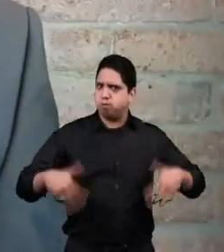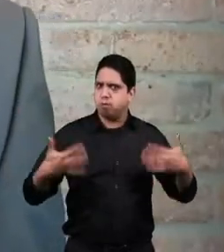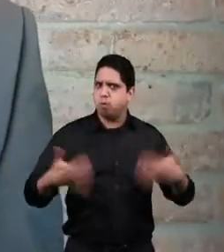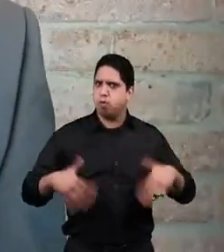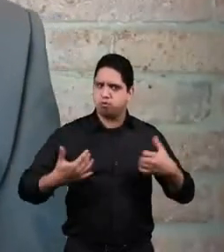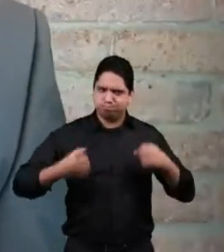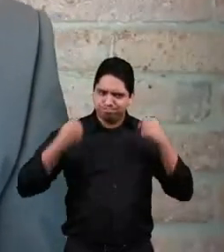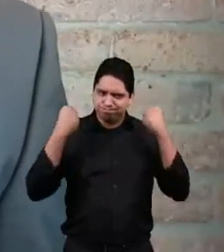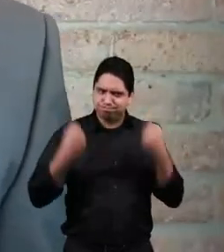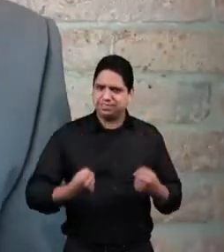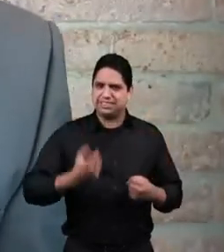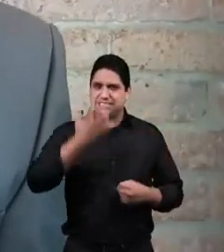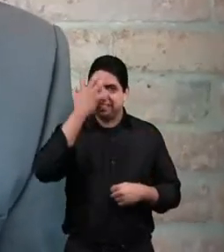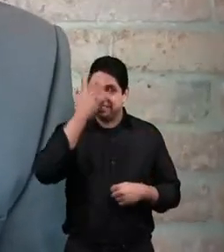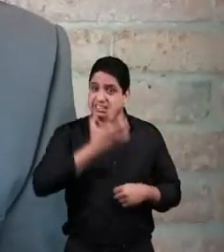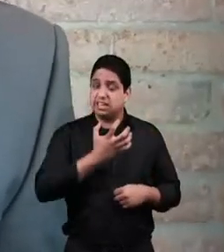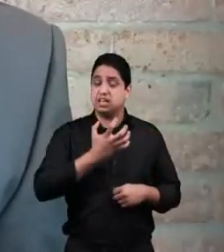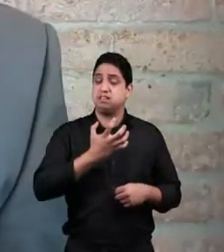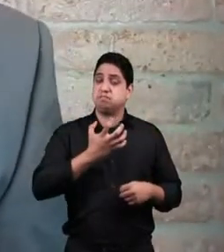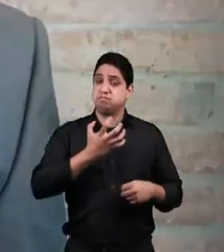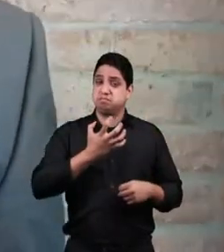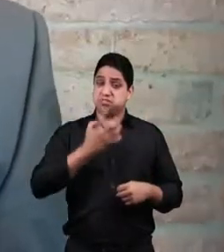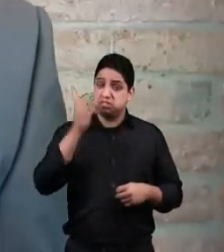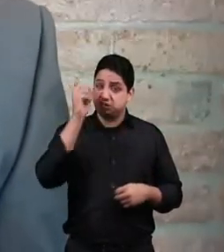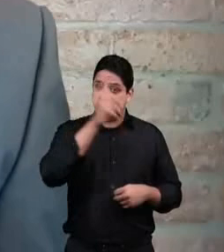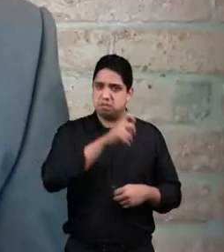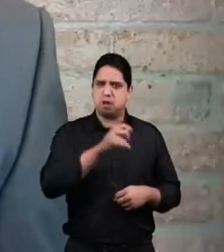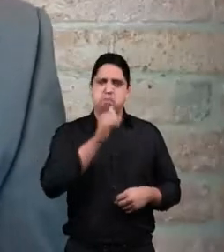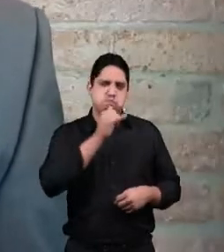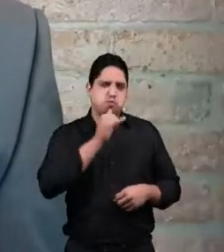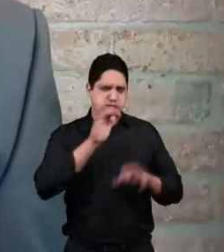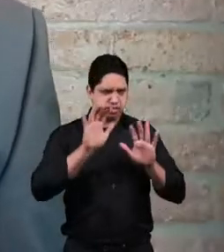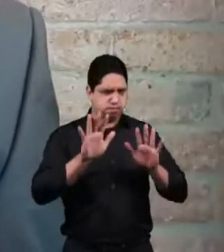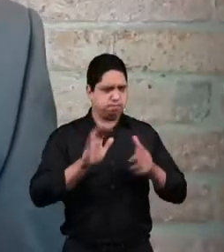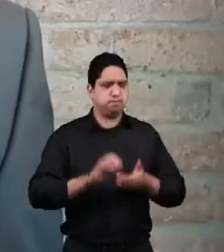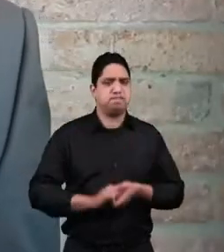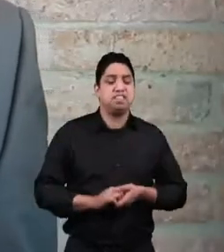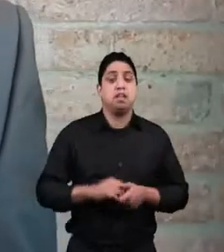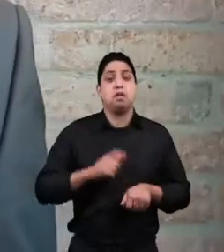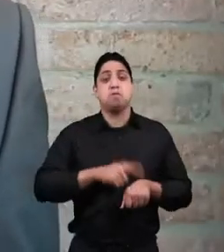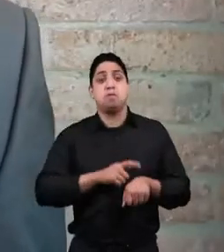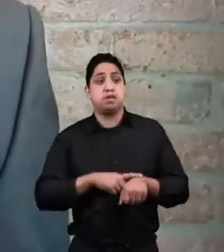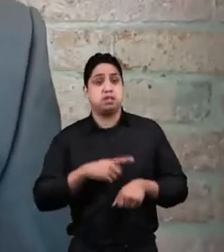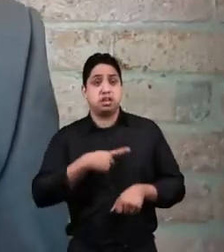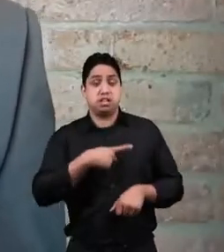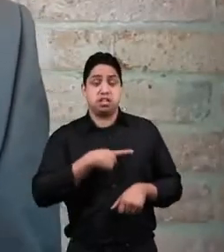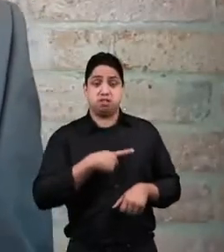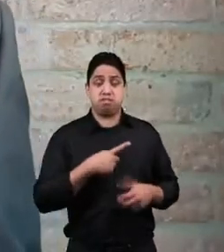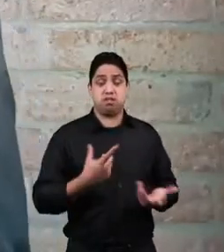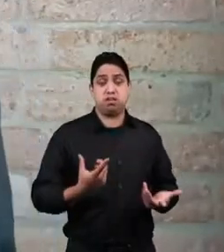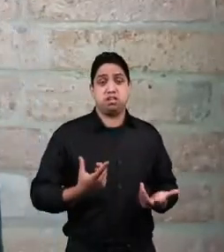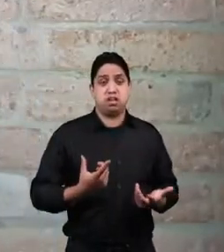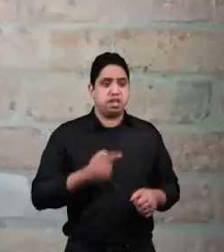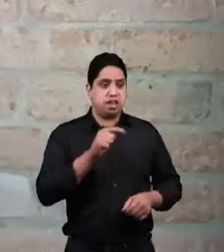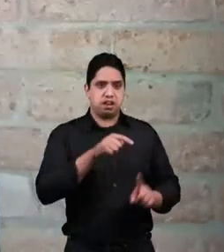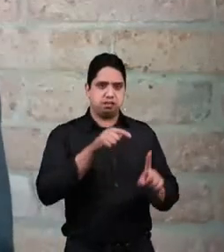through difficulties that were extremely serious, he was, for example, he